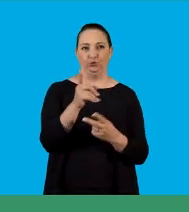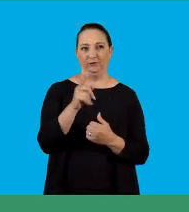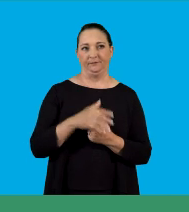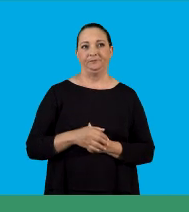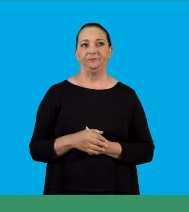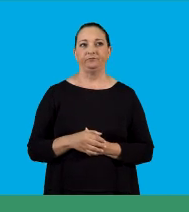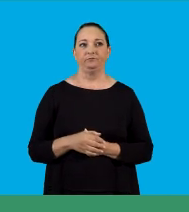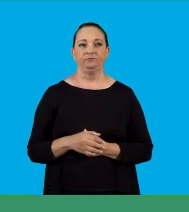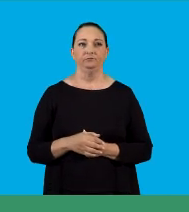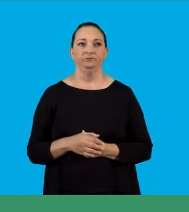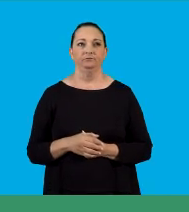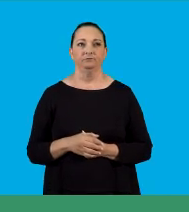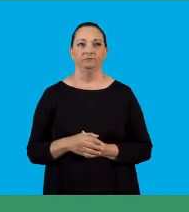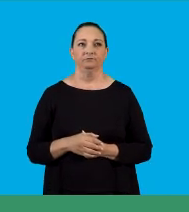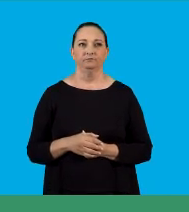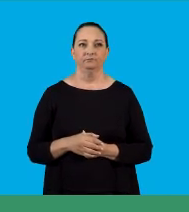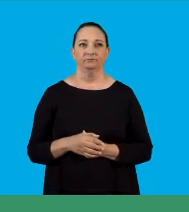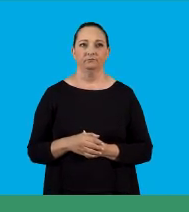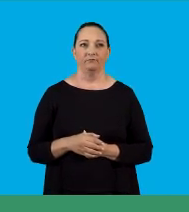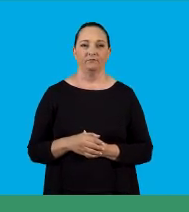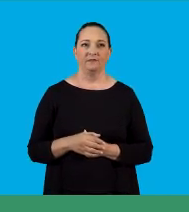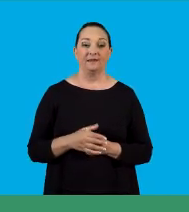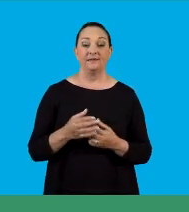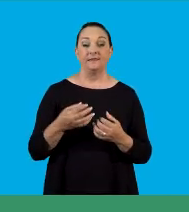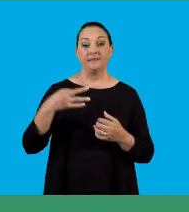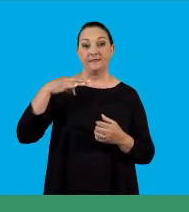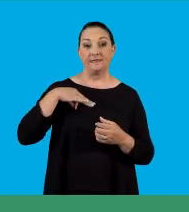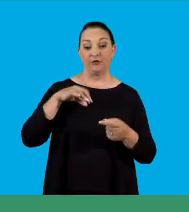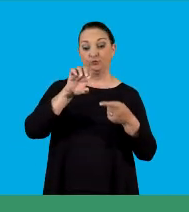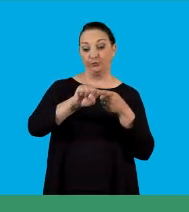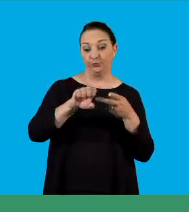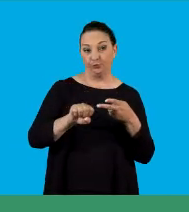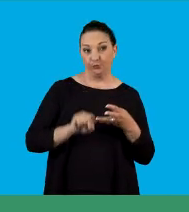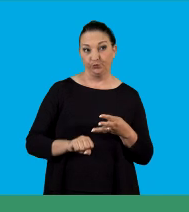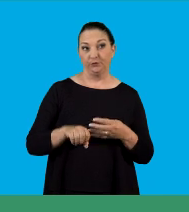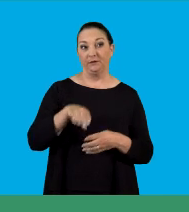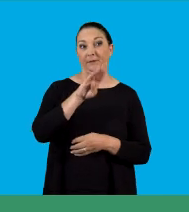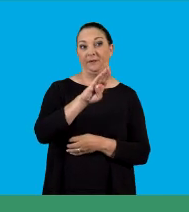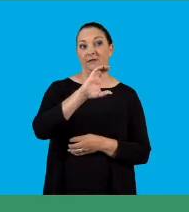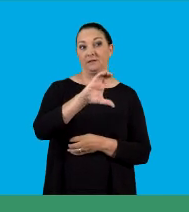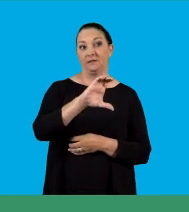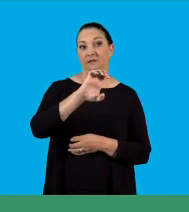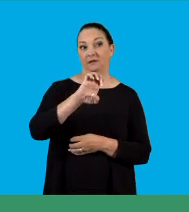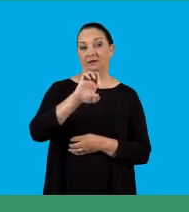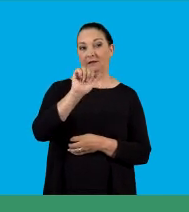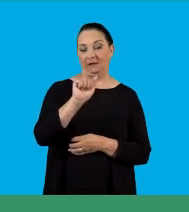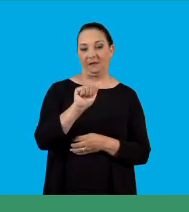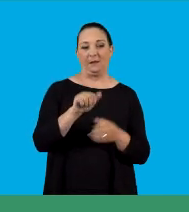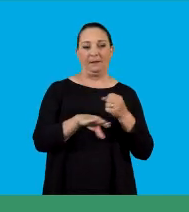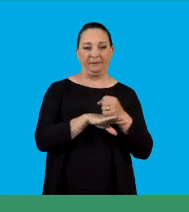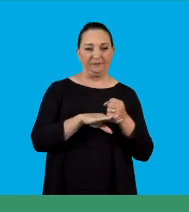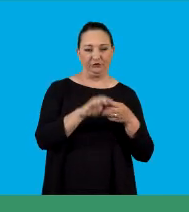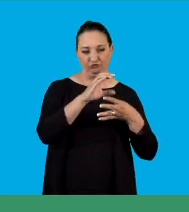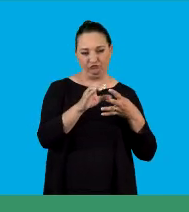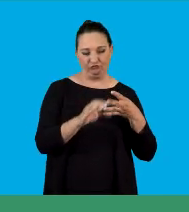Now, there's a link between the salary determination and the BCA. What is the BCA? The Basic Conditions of Employment Act. That